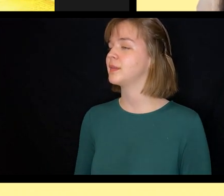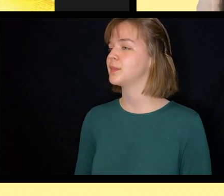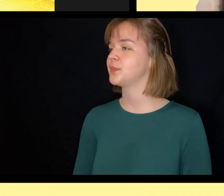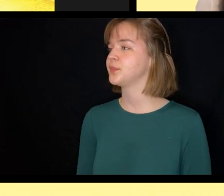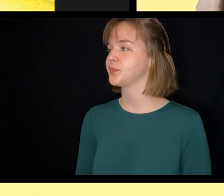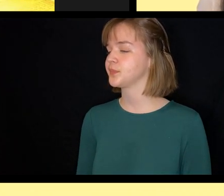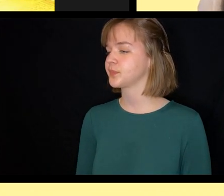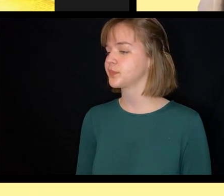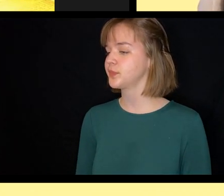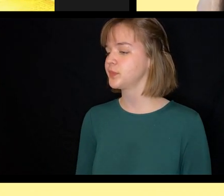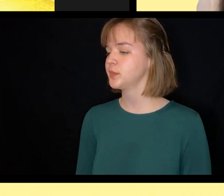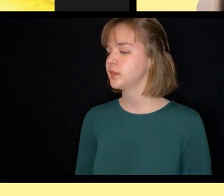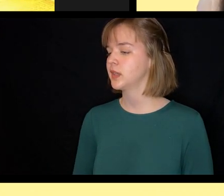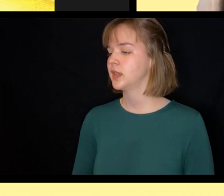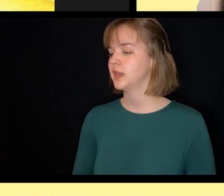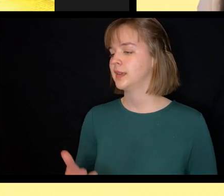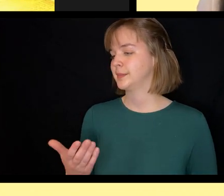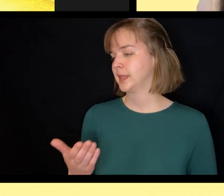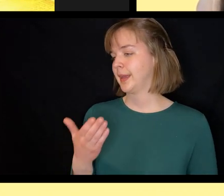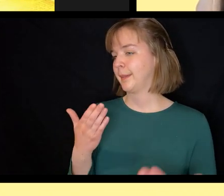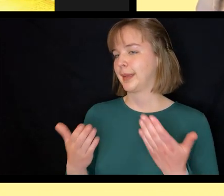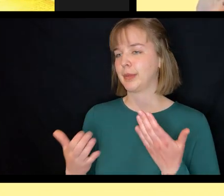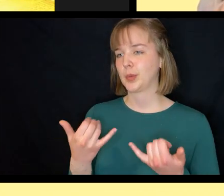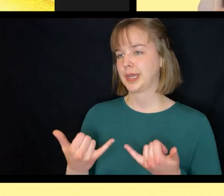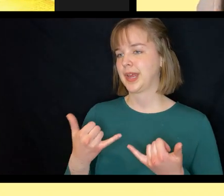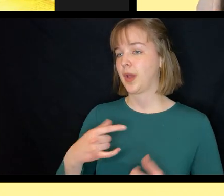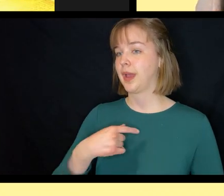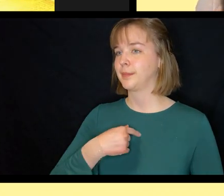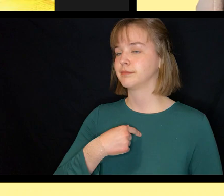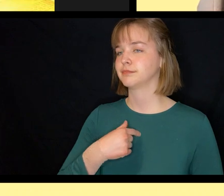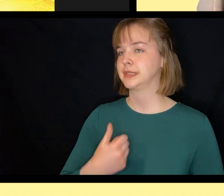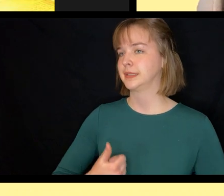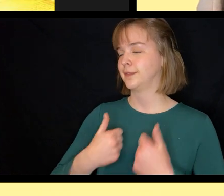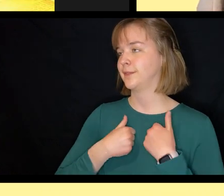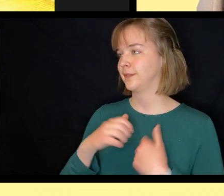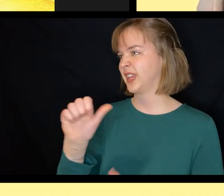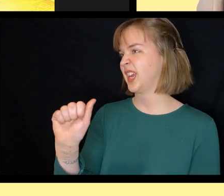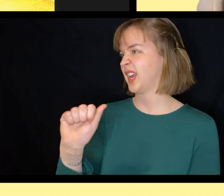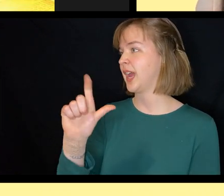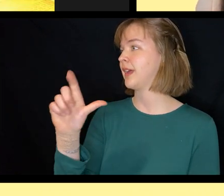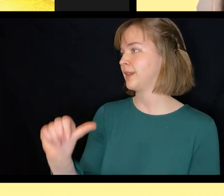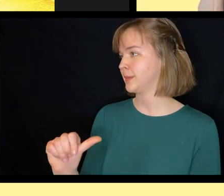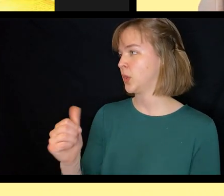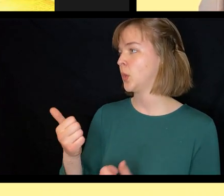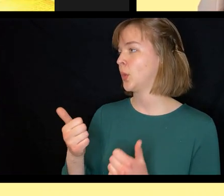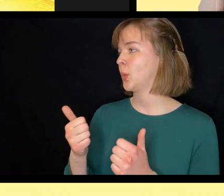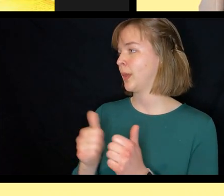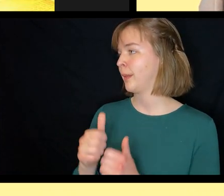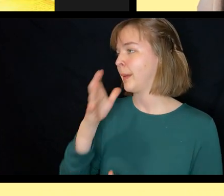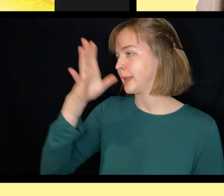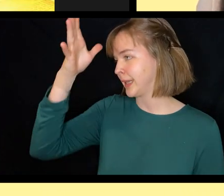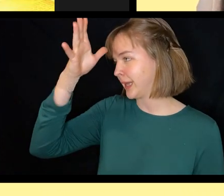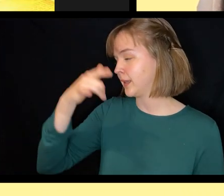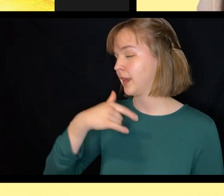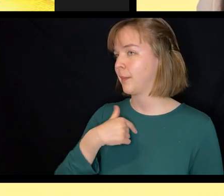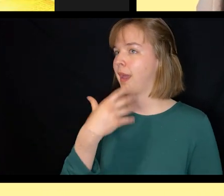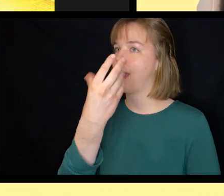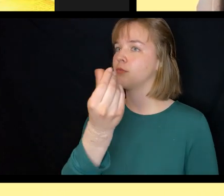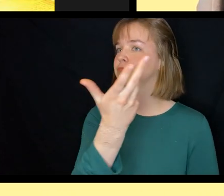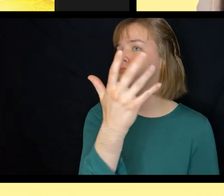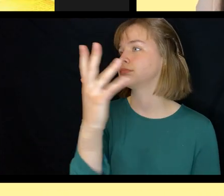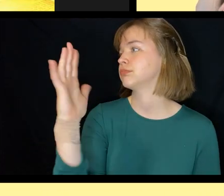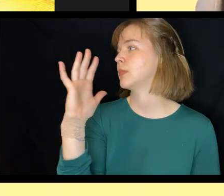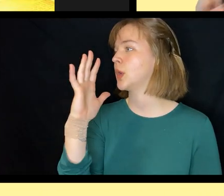in this past year, I've had more of a fascination. Maybe it's because I'm living in Alabama for the last like 8 or 9 months now. Okay. But I've had like this